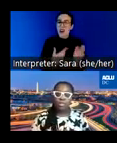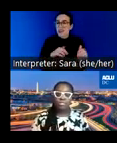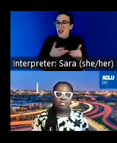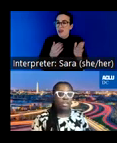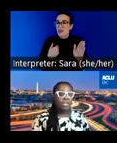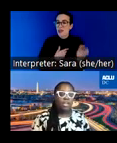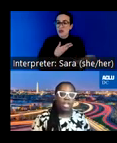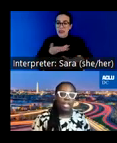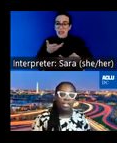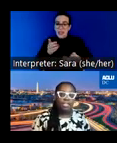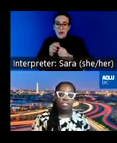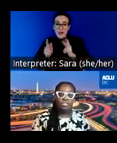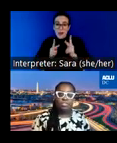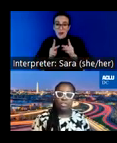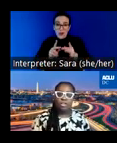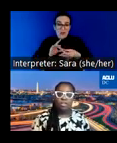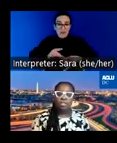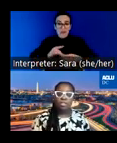legal requests,